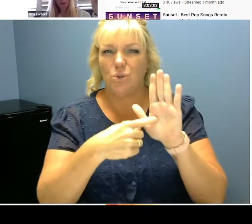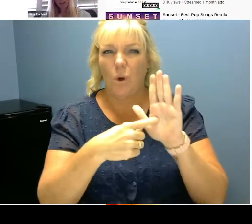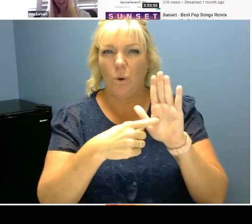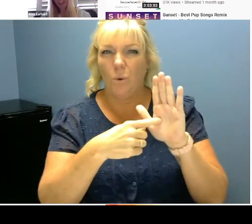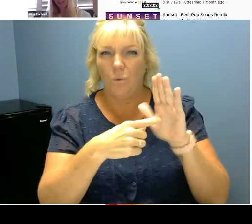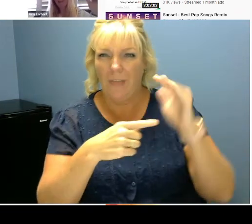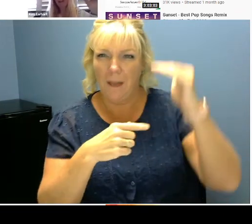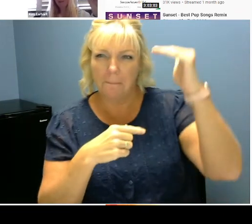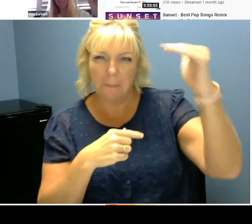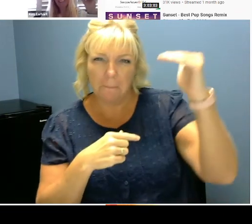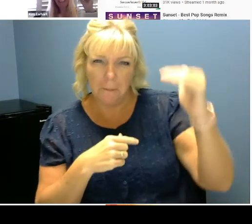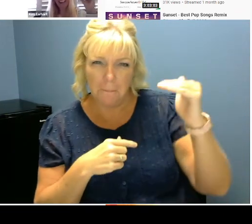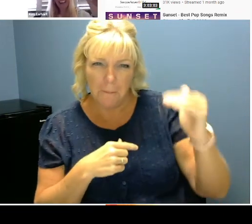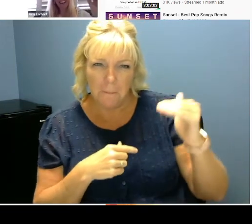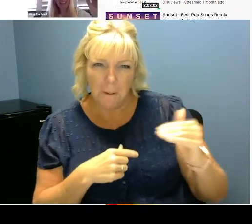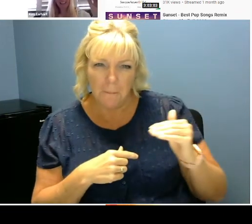when